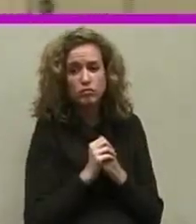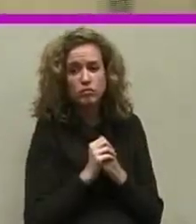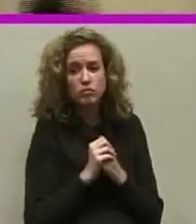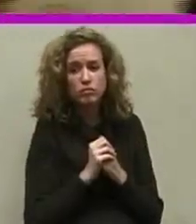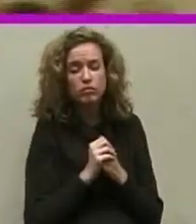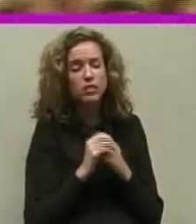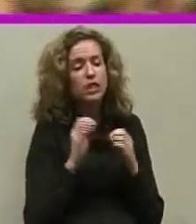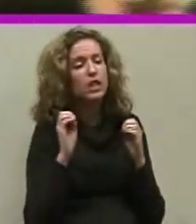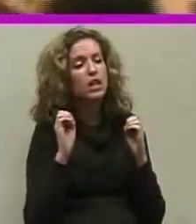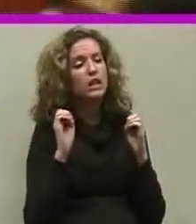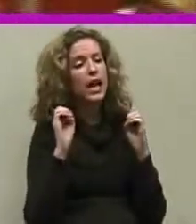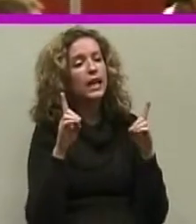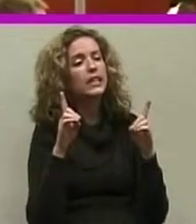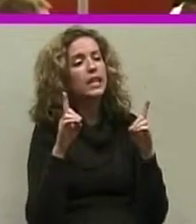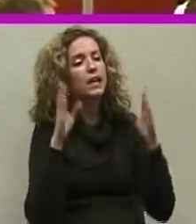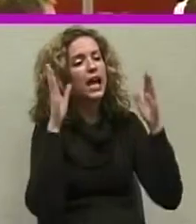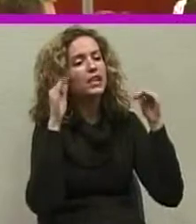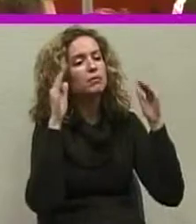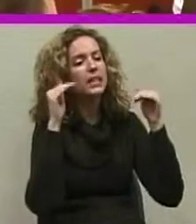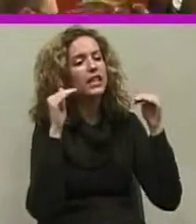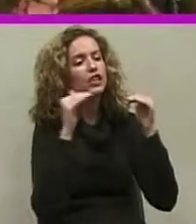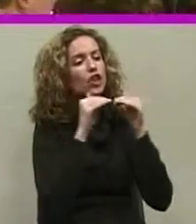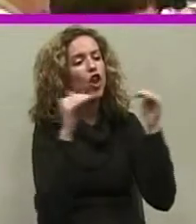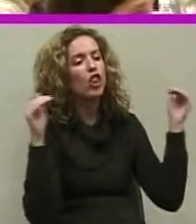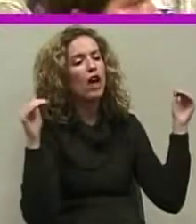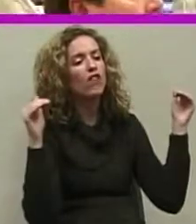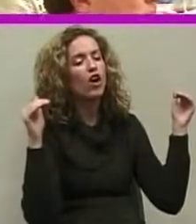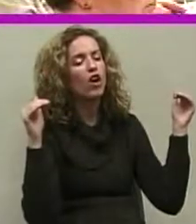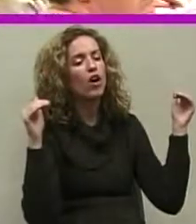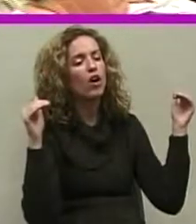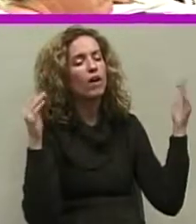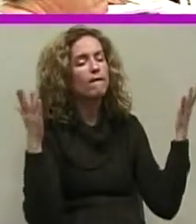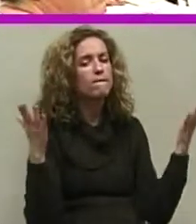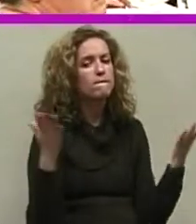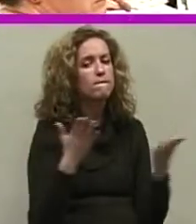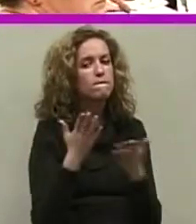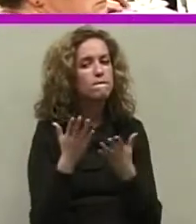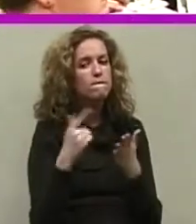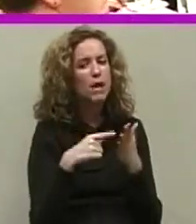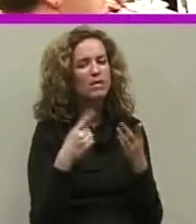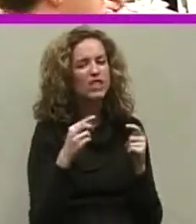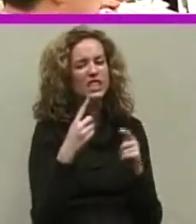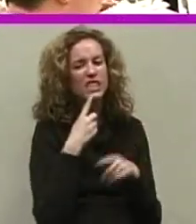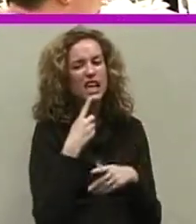The academic expectation, the level of, what am I trying to say here?